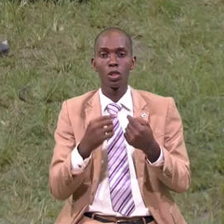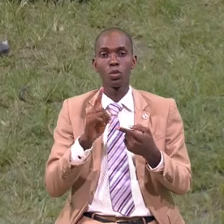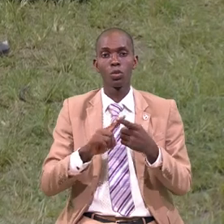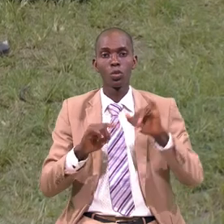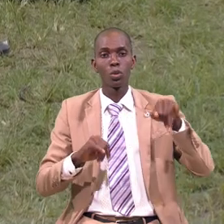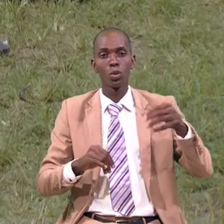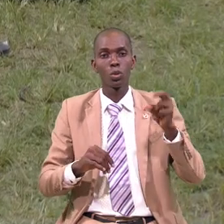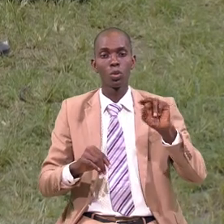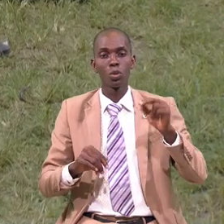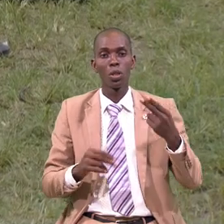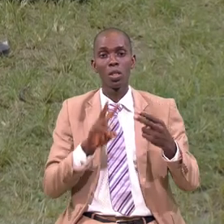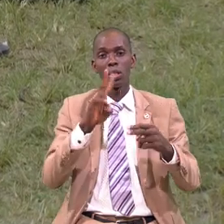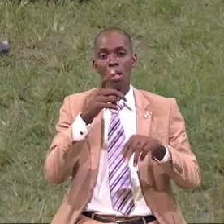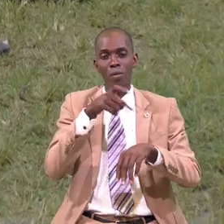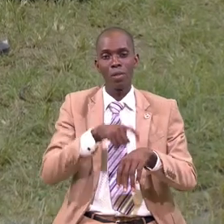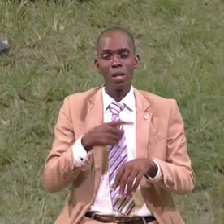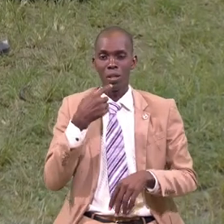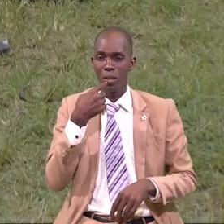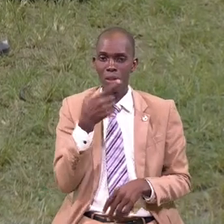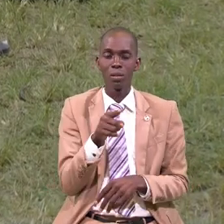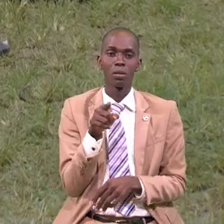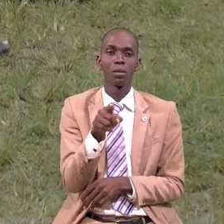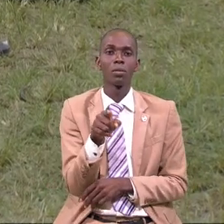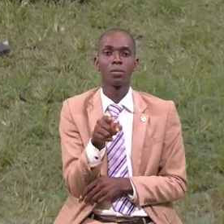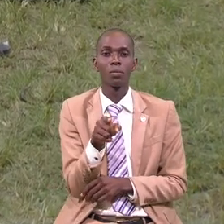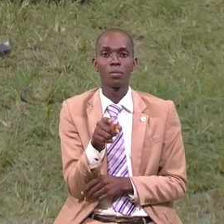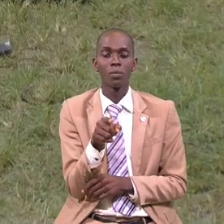the second time, saying,